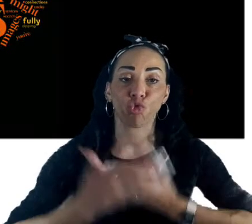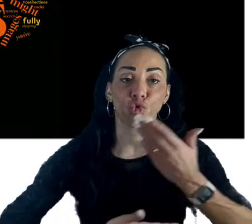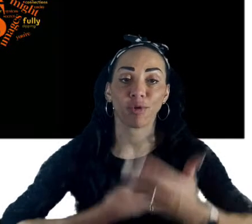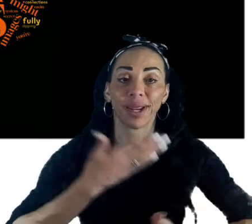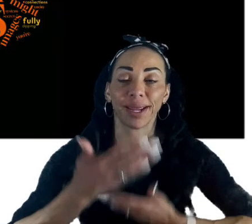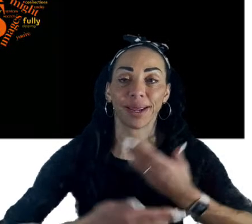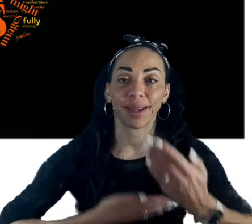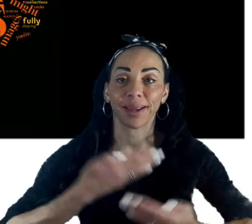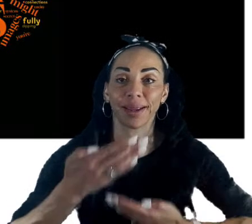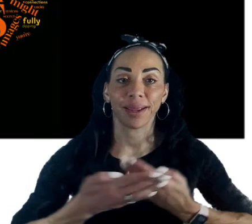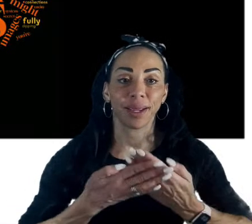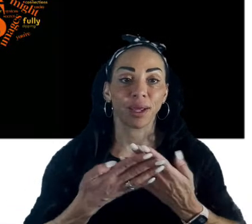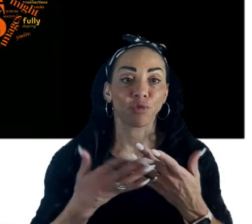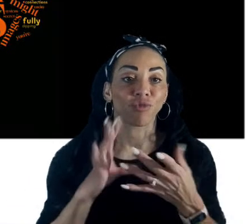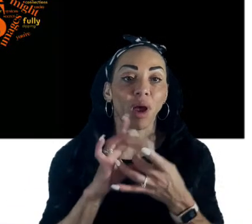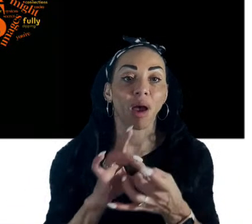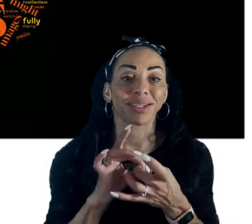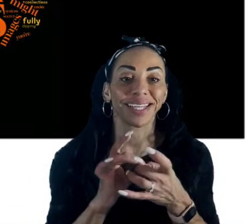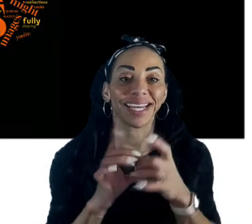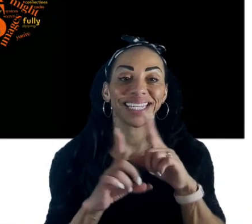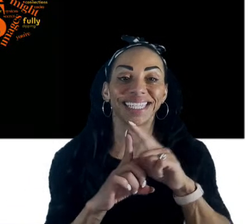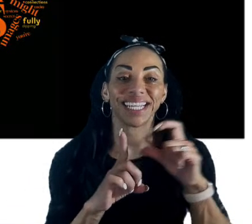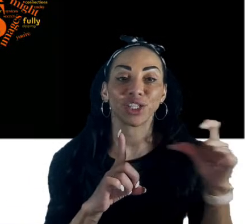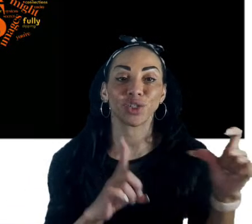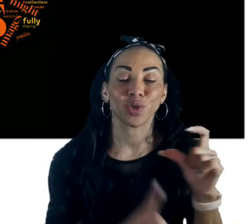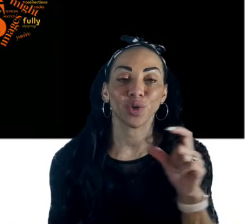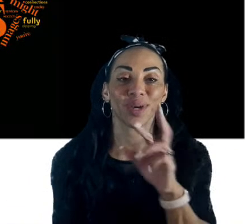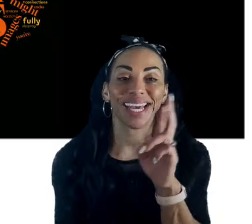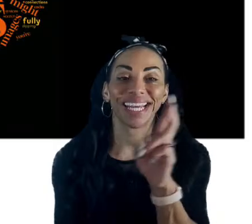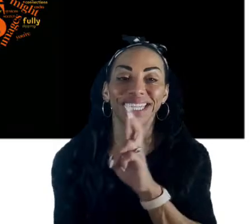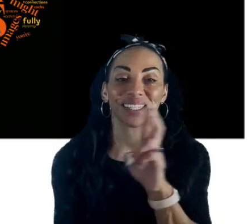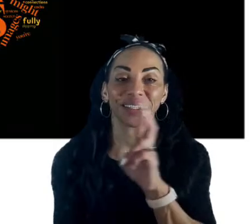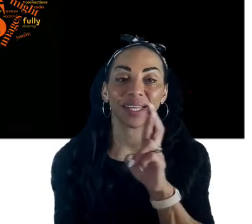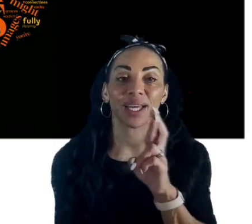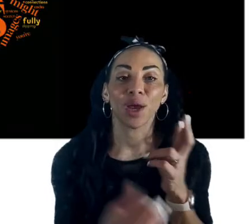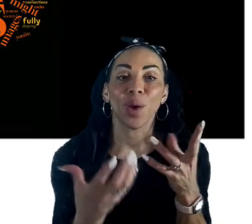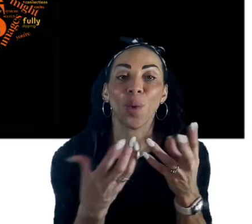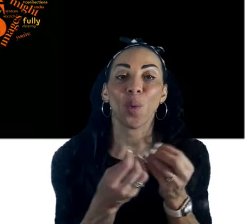digital intimacy is linked a little bit with Grindr.